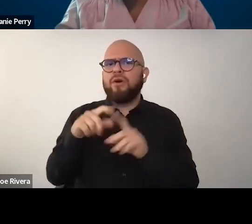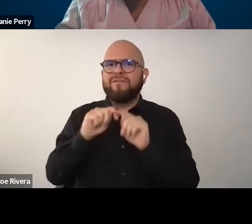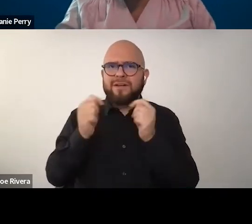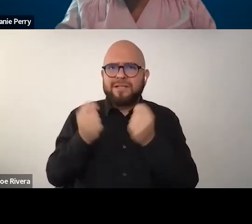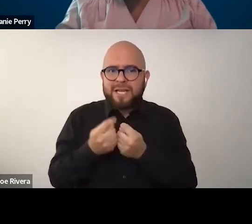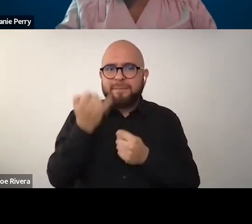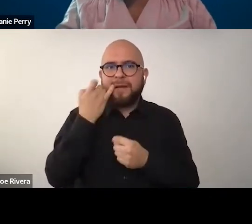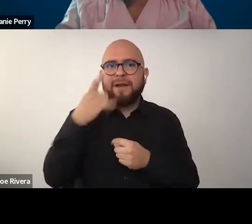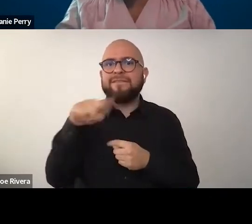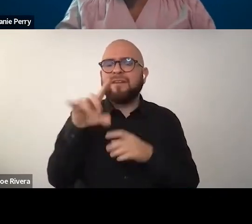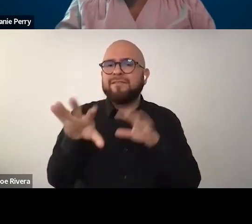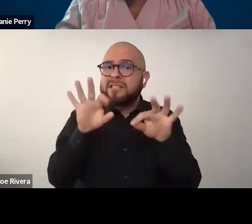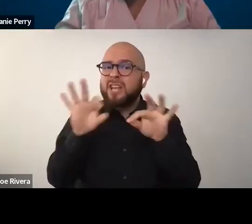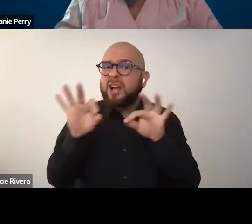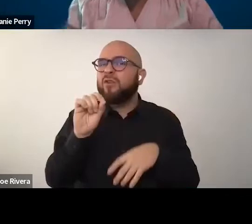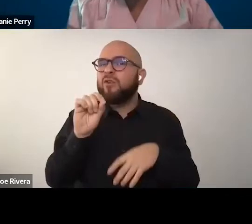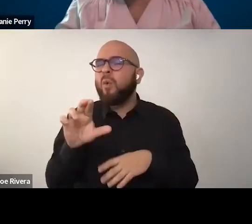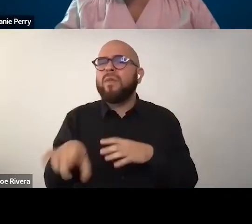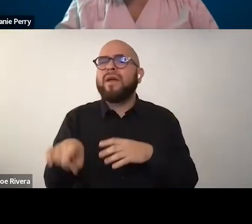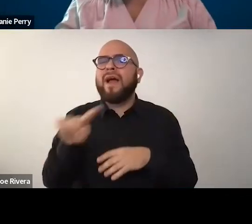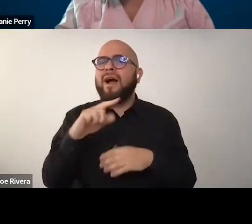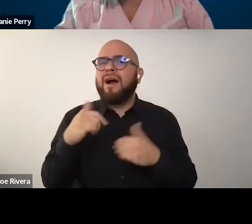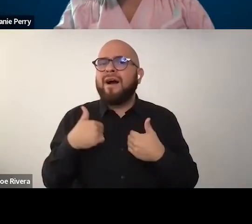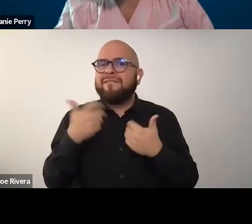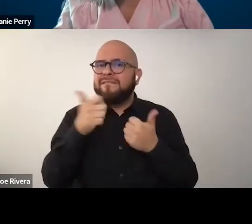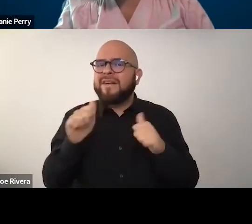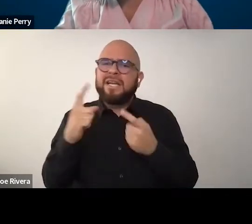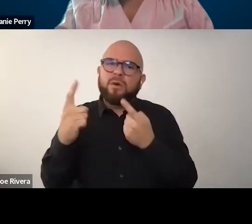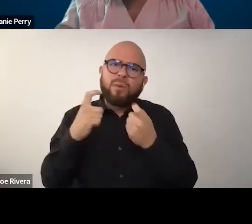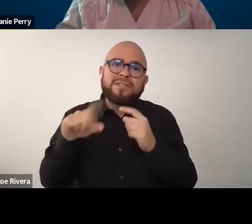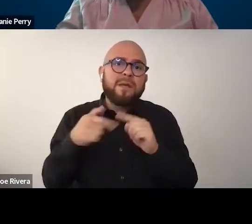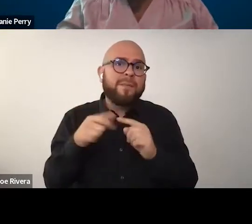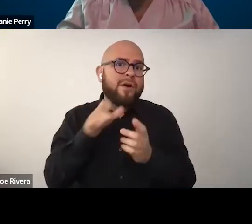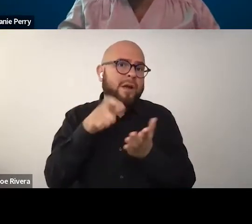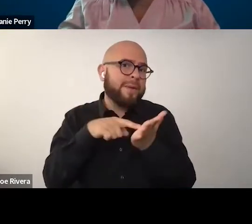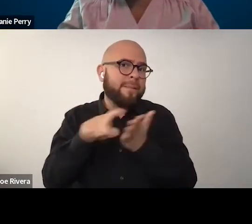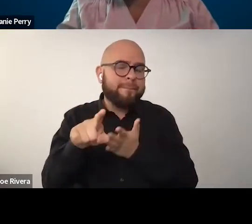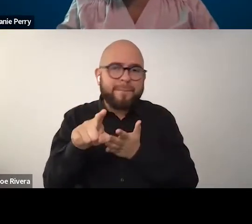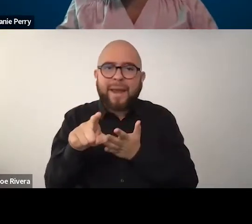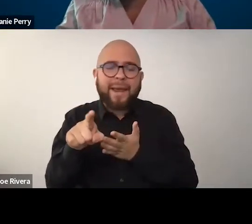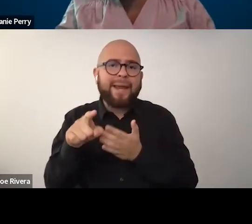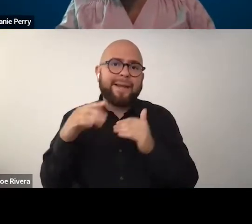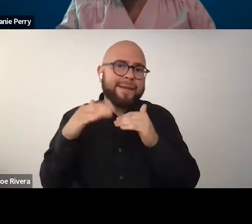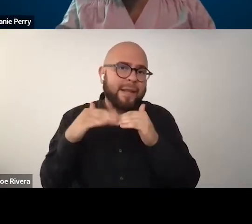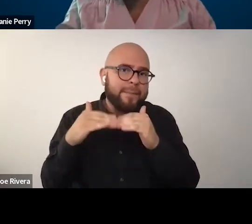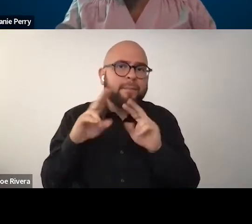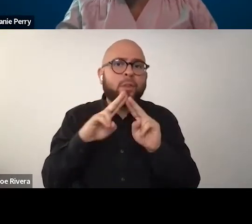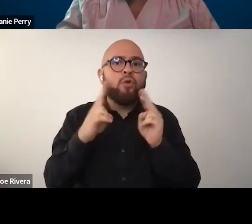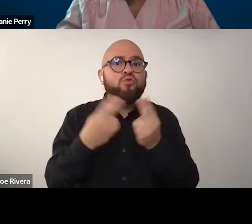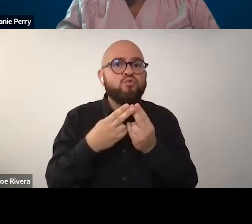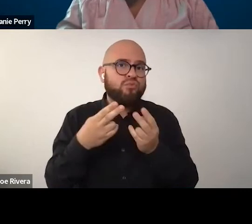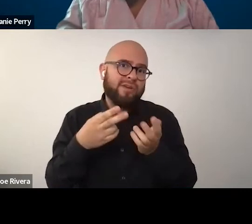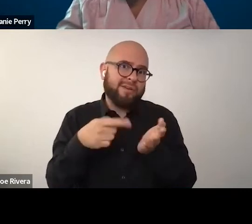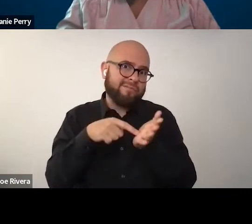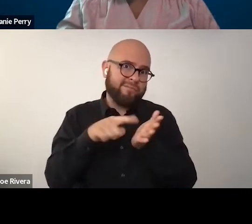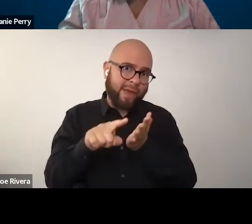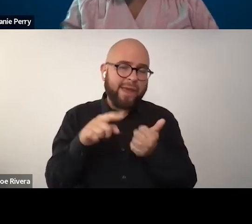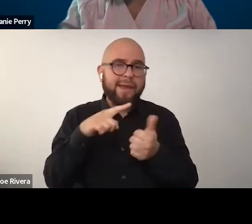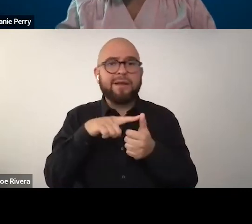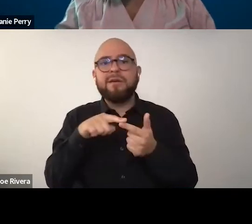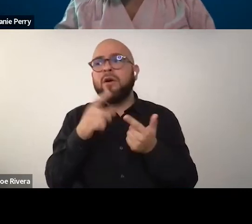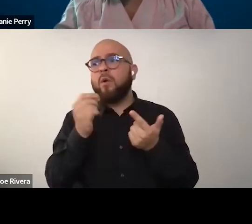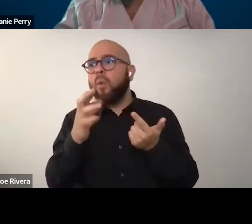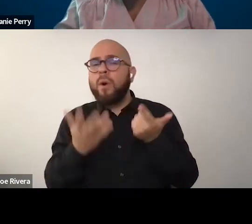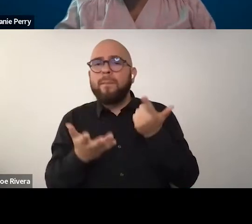if they have any questions about not being paid the applicable minimum union wage. Maybe you